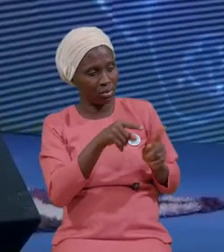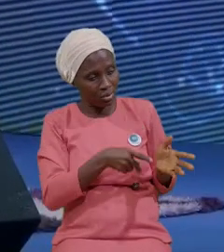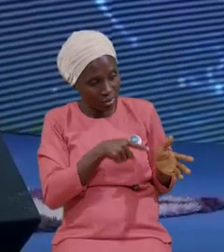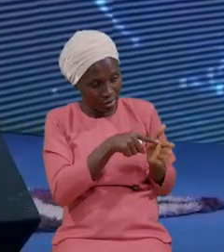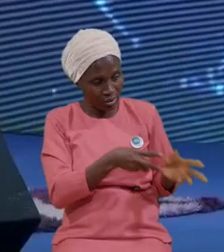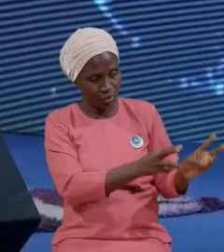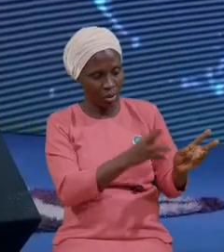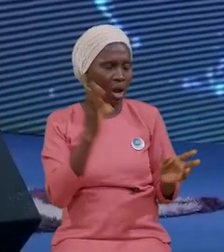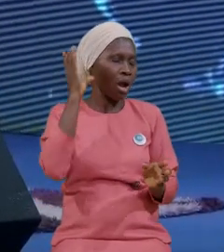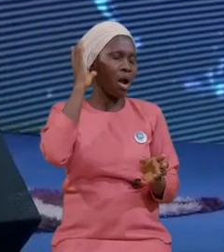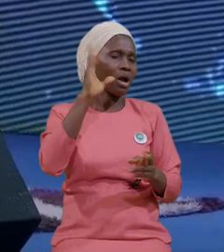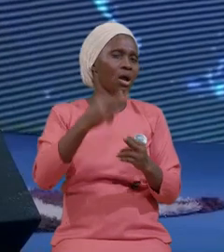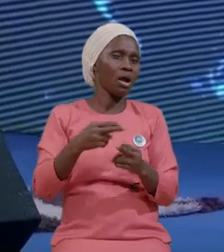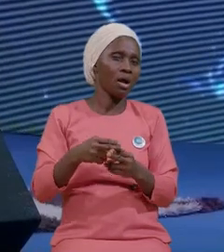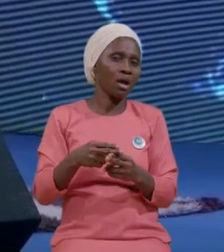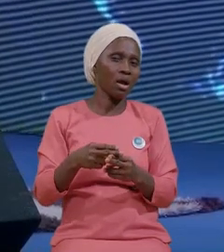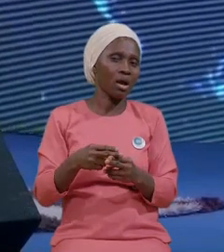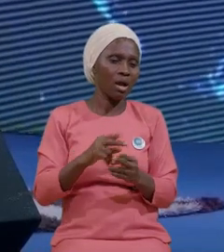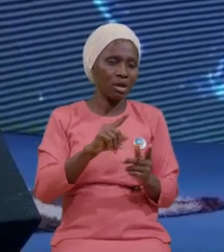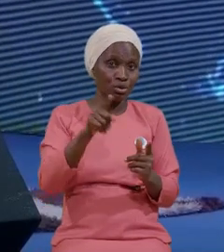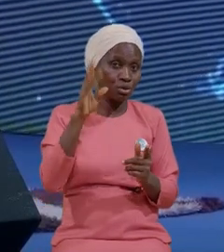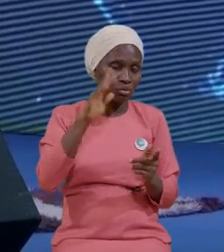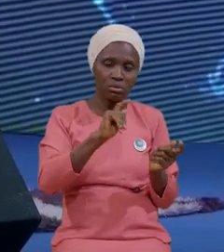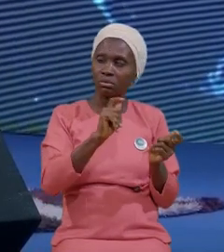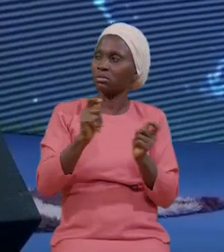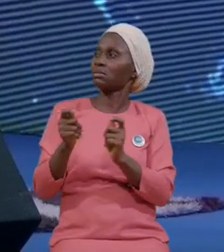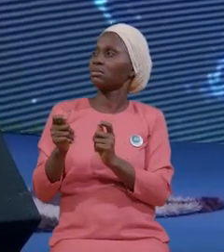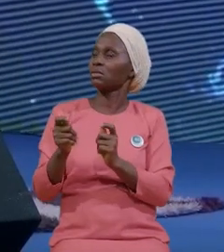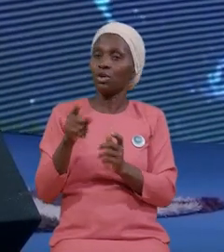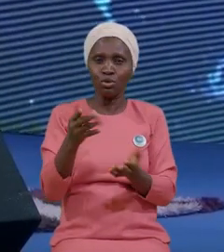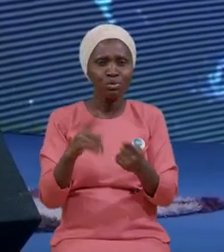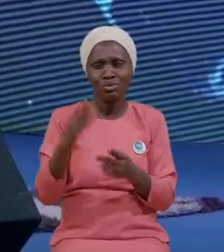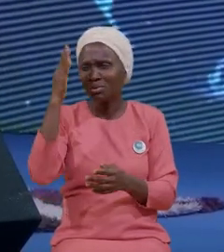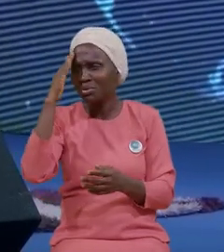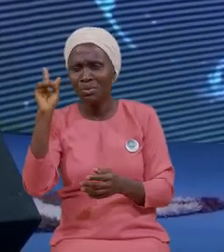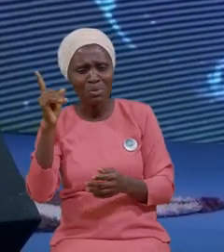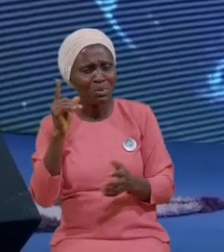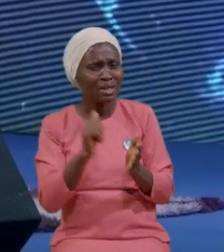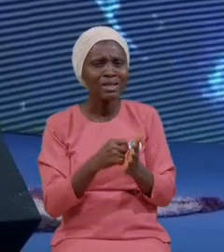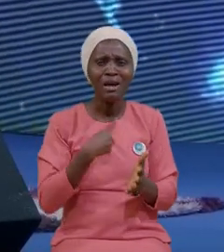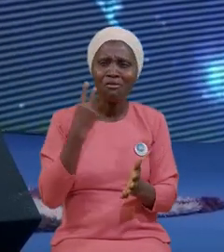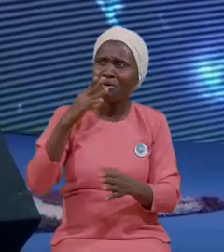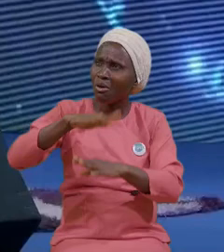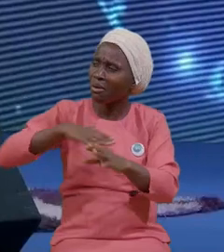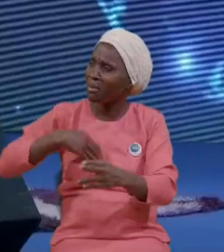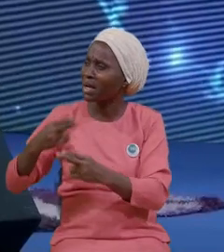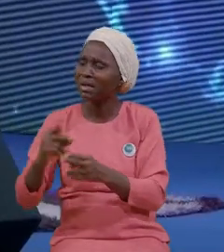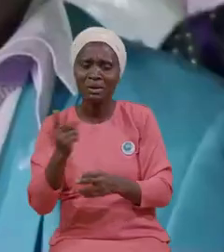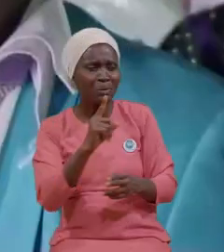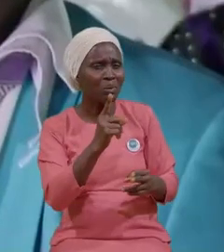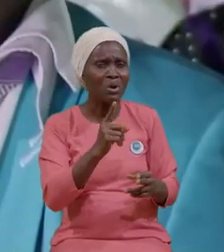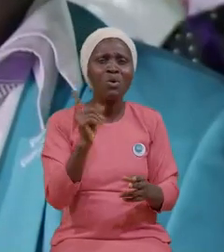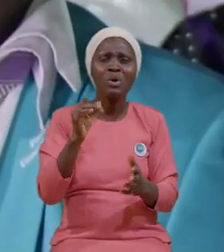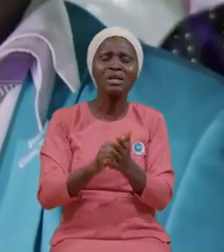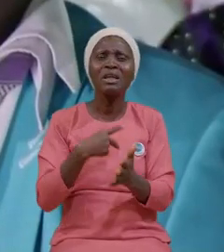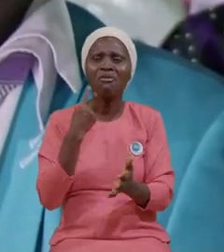name, you turn around. You want to know where that voice mentioning your name is coming